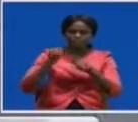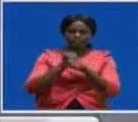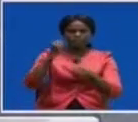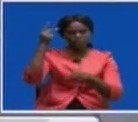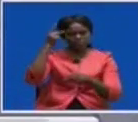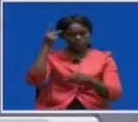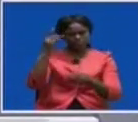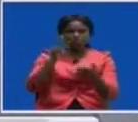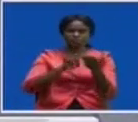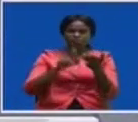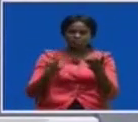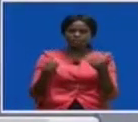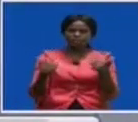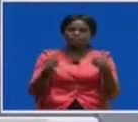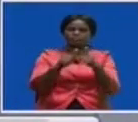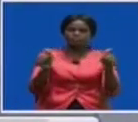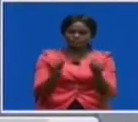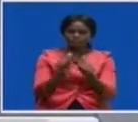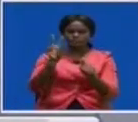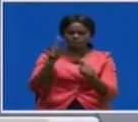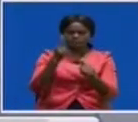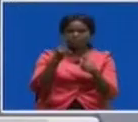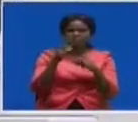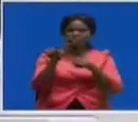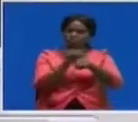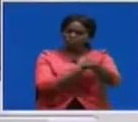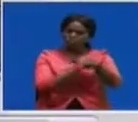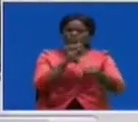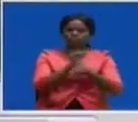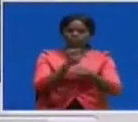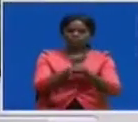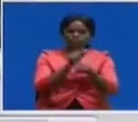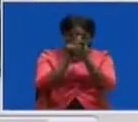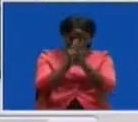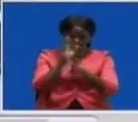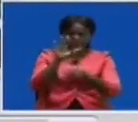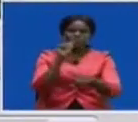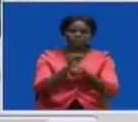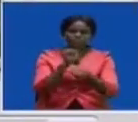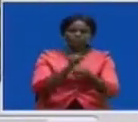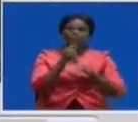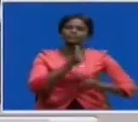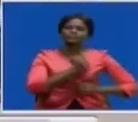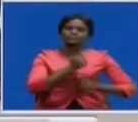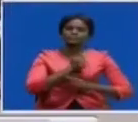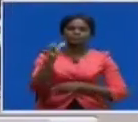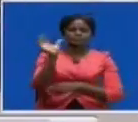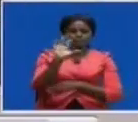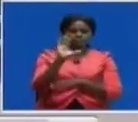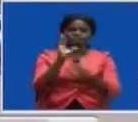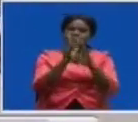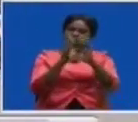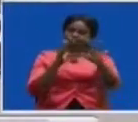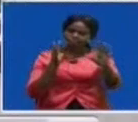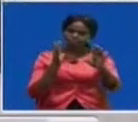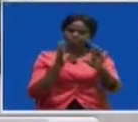now retired Lieutenant General, is the second longest serving army commander. And to honor his contribution to the army, a colorful farewell parade has been